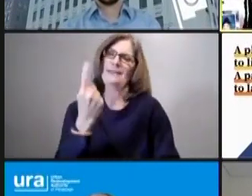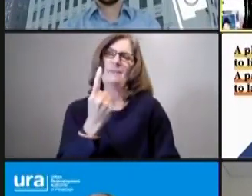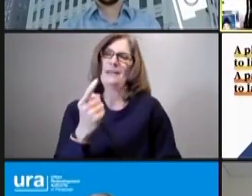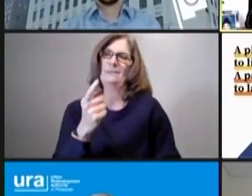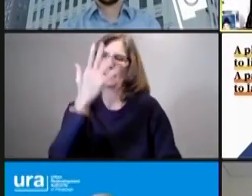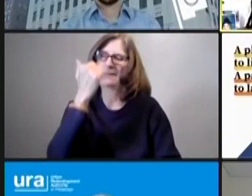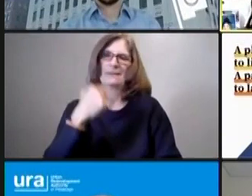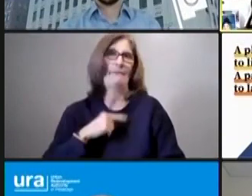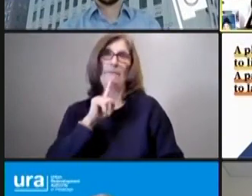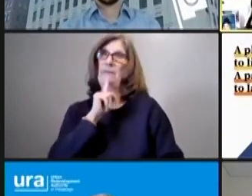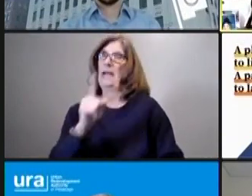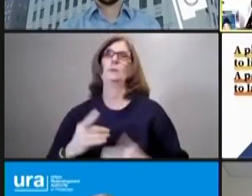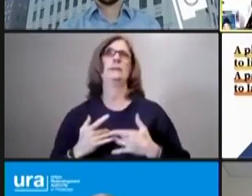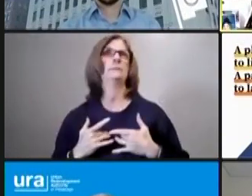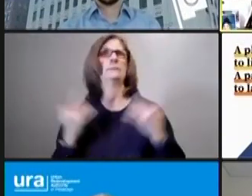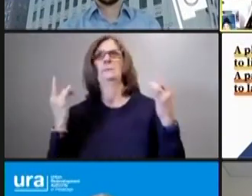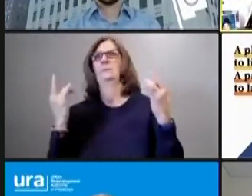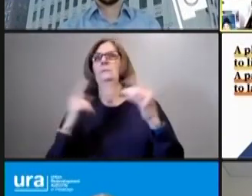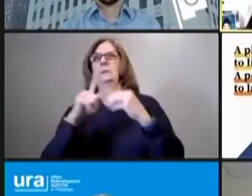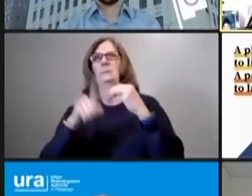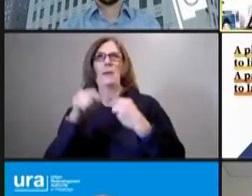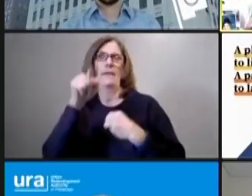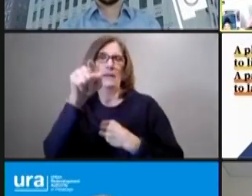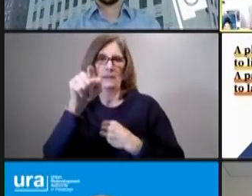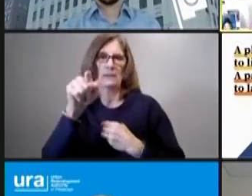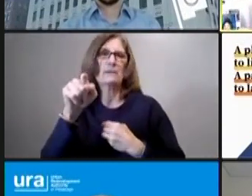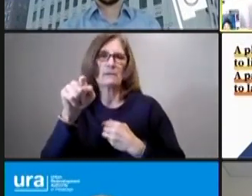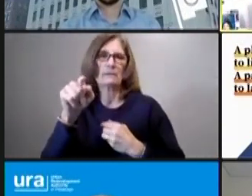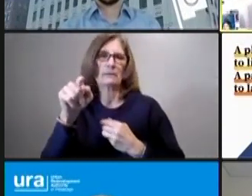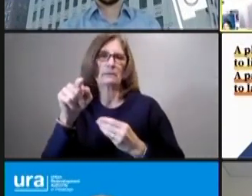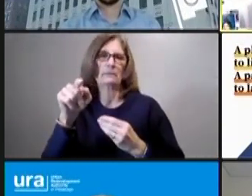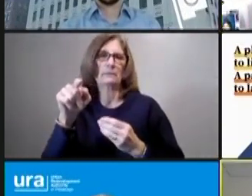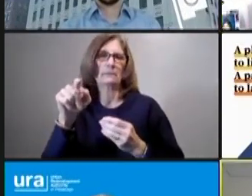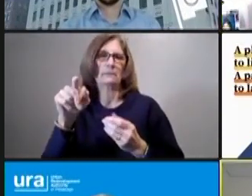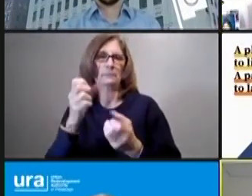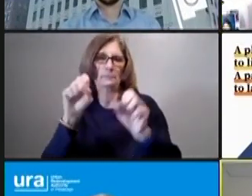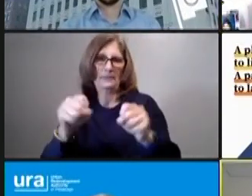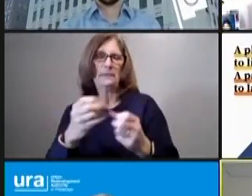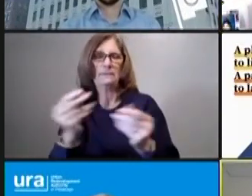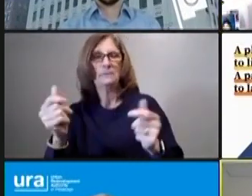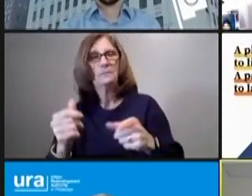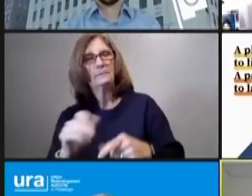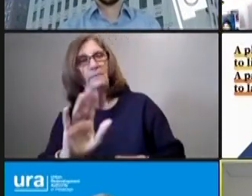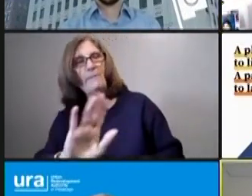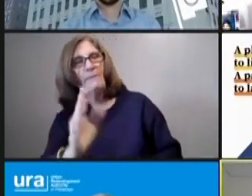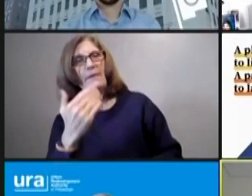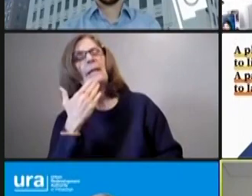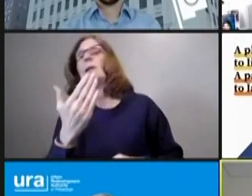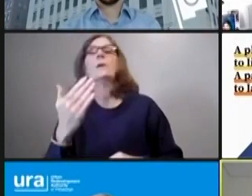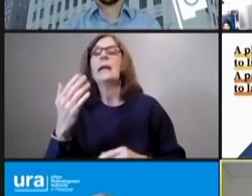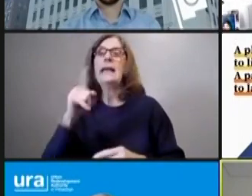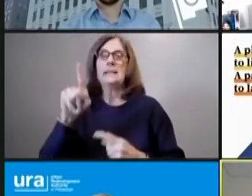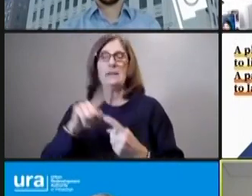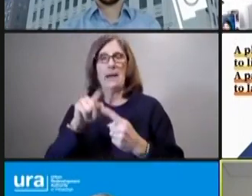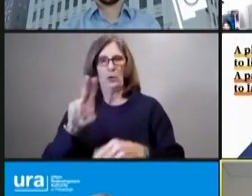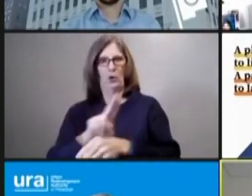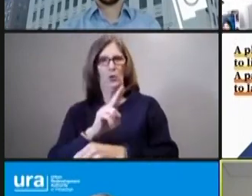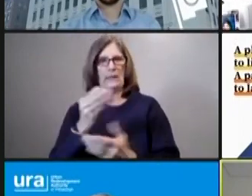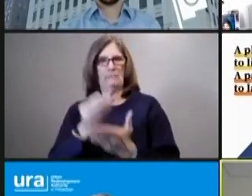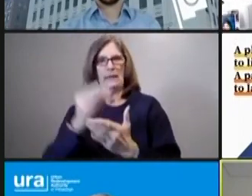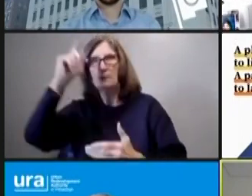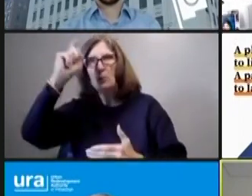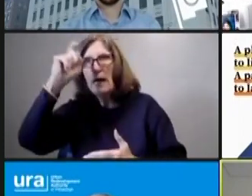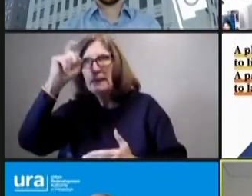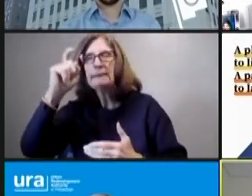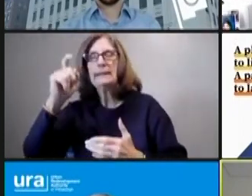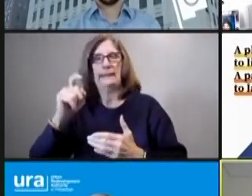enthusiasm about this solution. That's great, Kelly. Thank you. Yeah. I mean, it's all about leveraging funding, going as far as possible so we